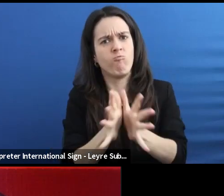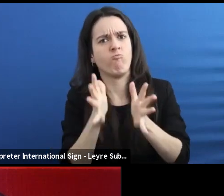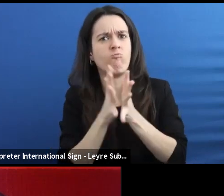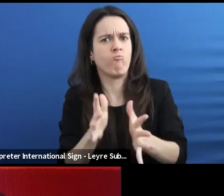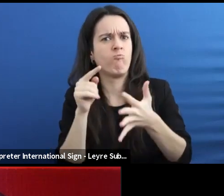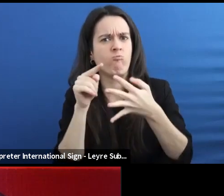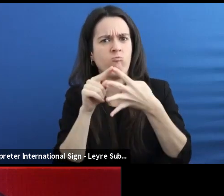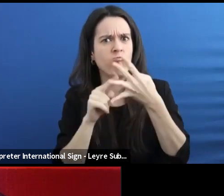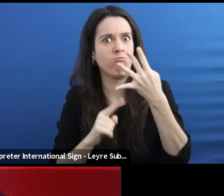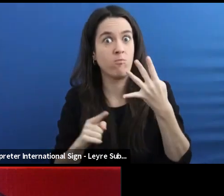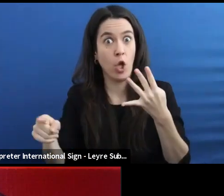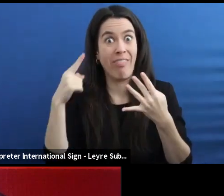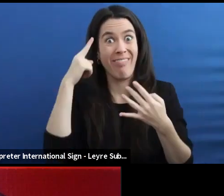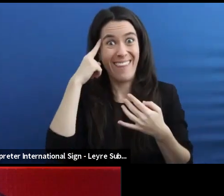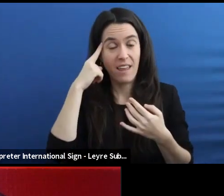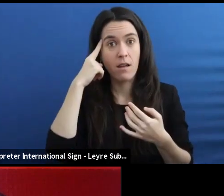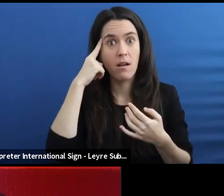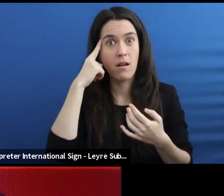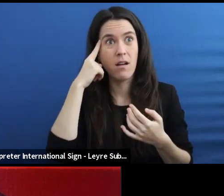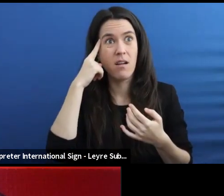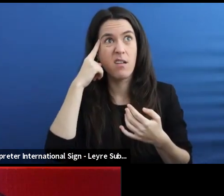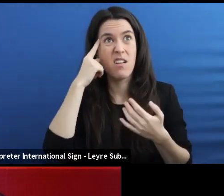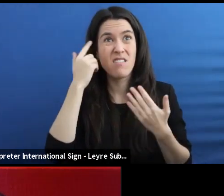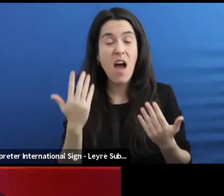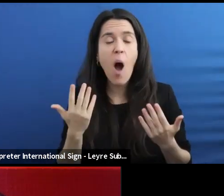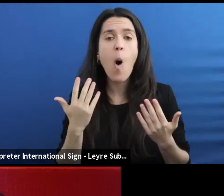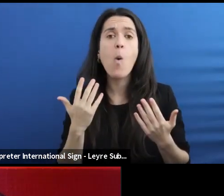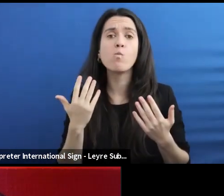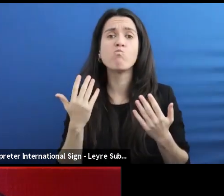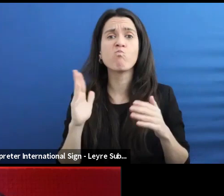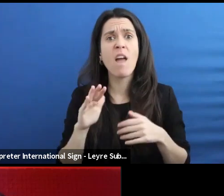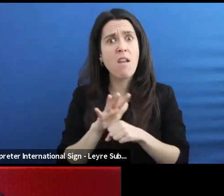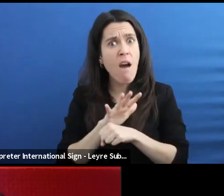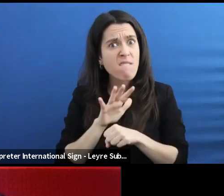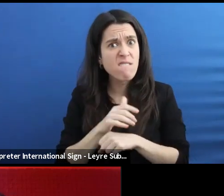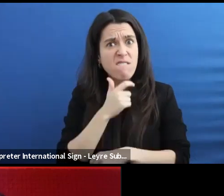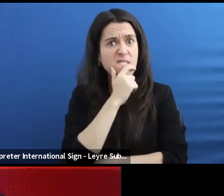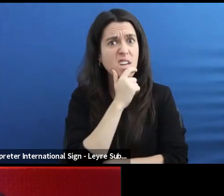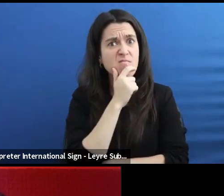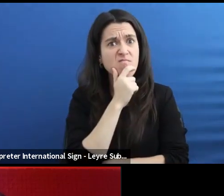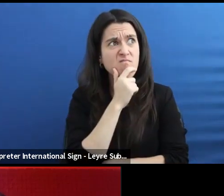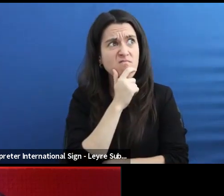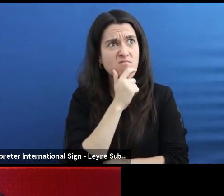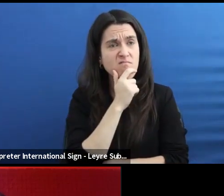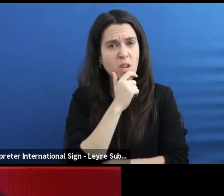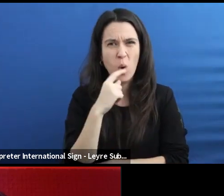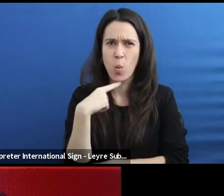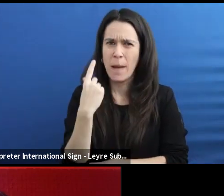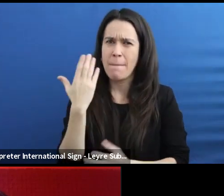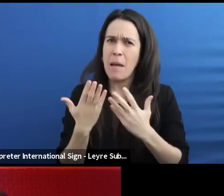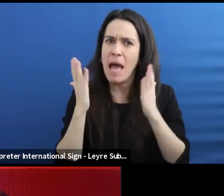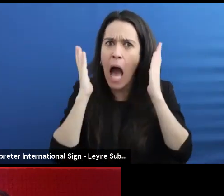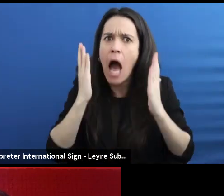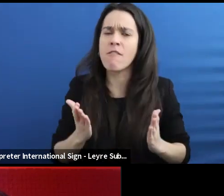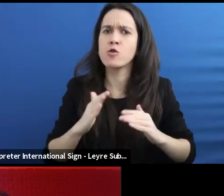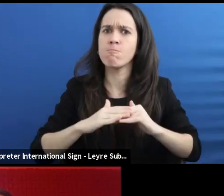think that is enough? Shouldn't we be more strict and